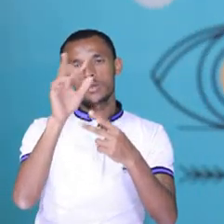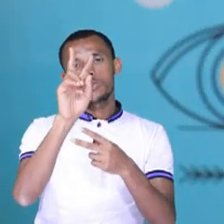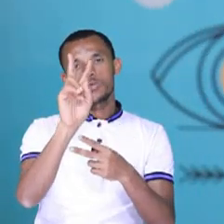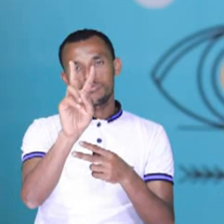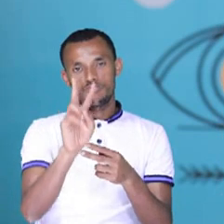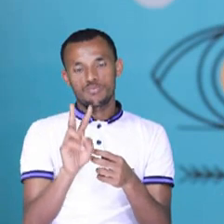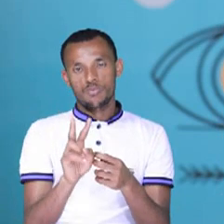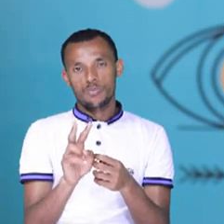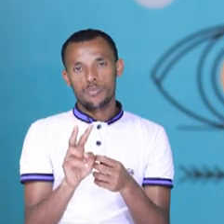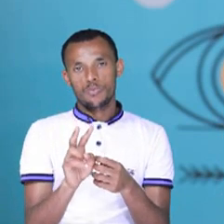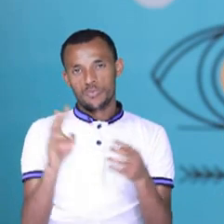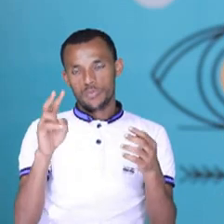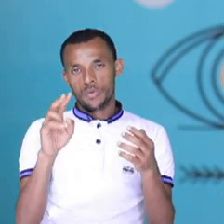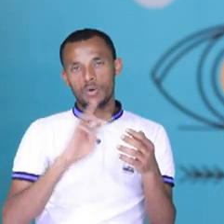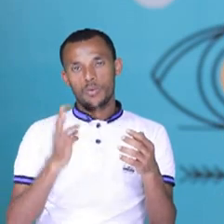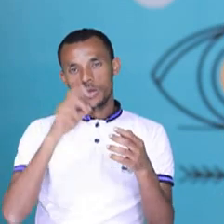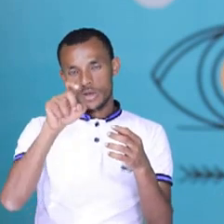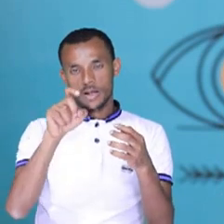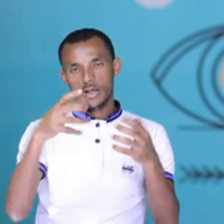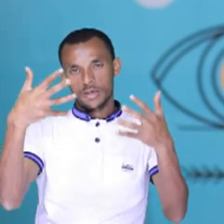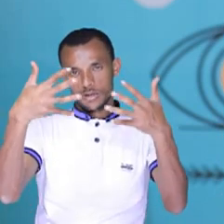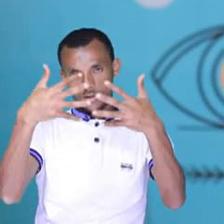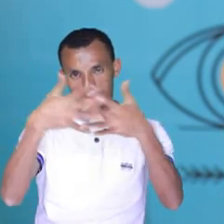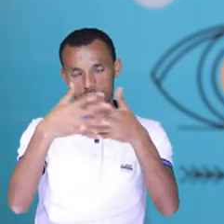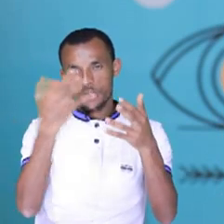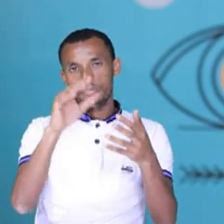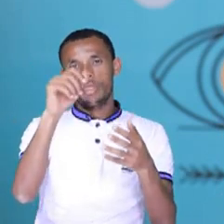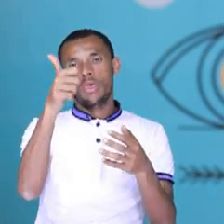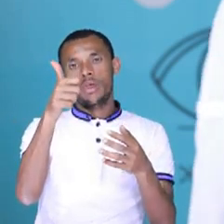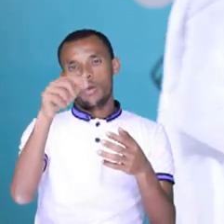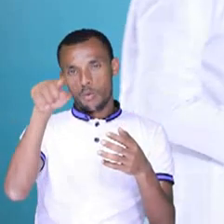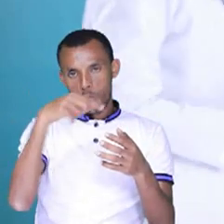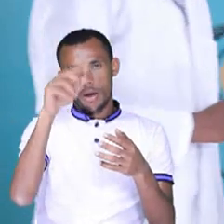he should select the combination of 10, 2 it comes.